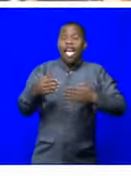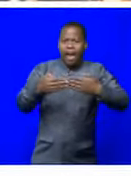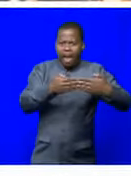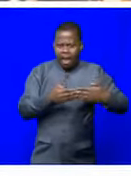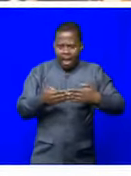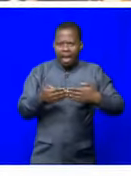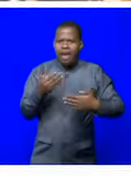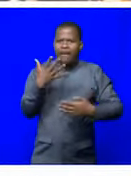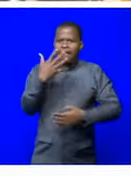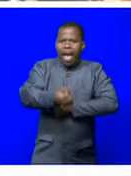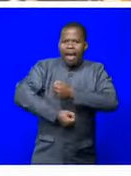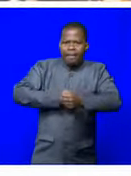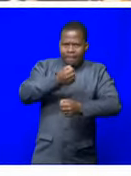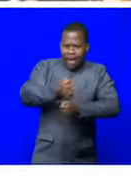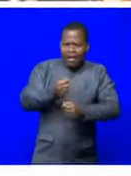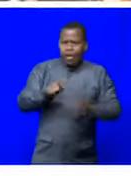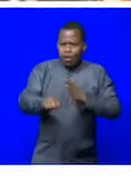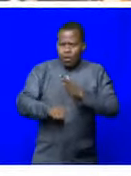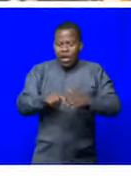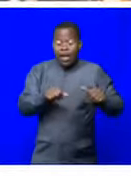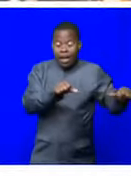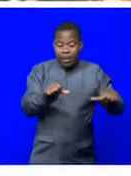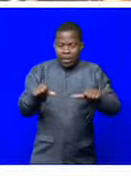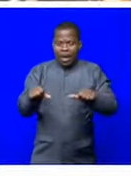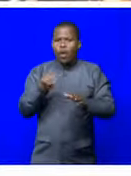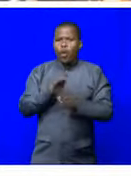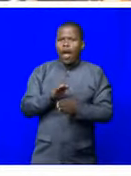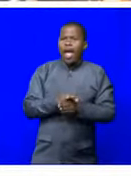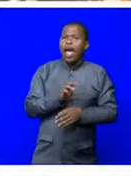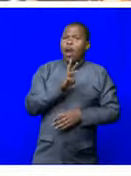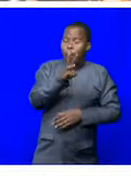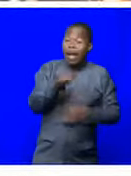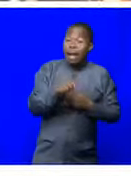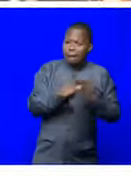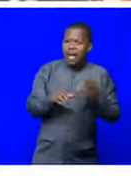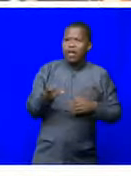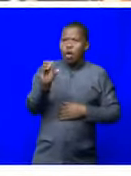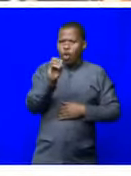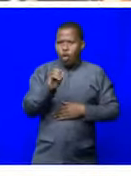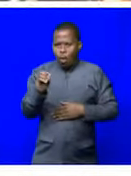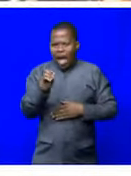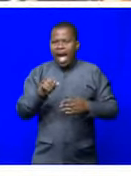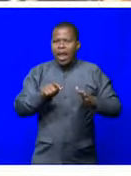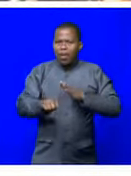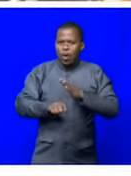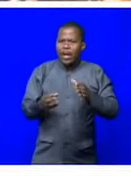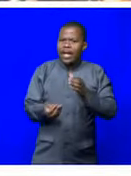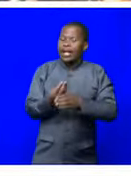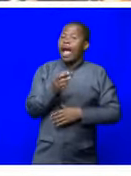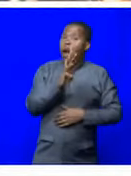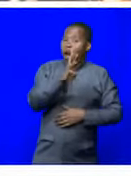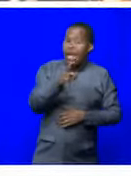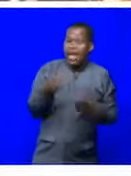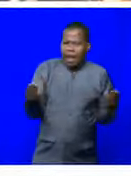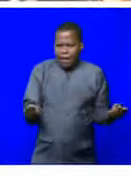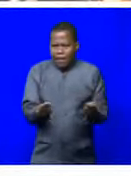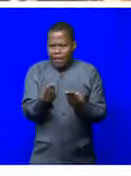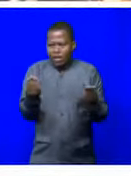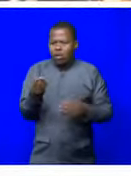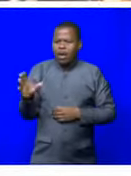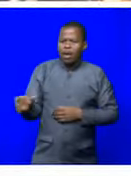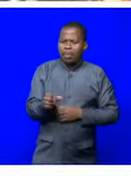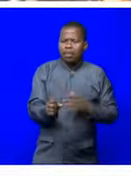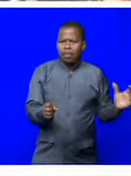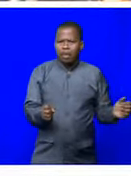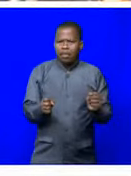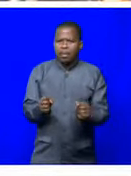ngenyanga yembala kulomnyaka Luke kuvetwe induna yelitiko lethu mabhizinisi nekuthengiselana manqoba akhumalo lechazile